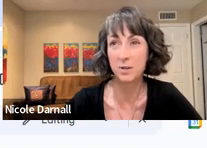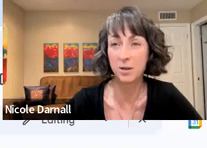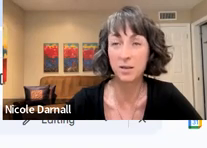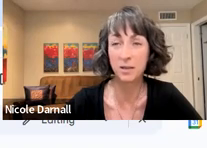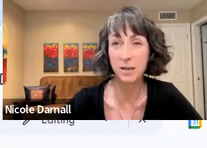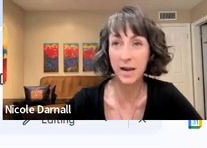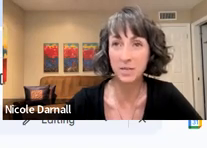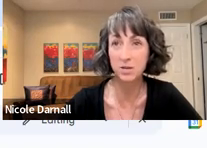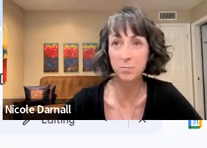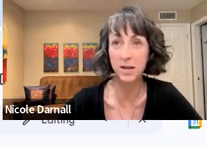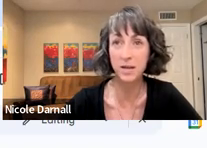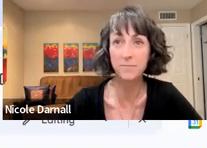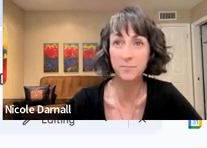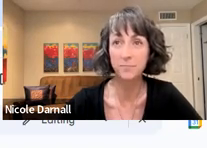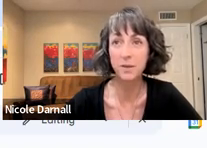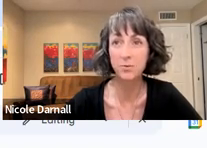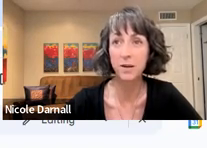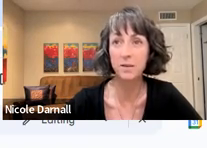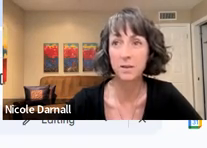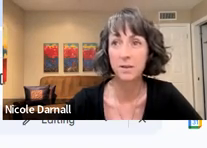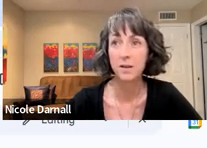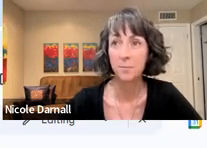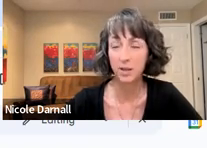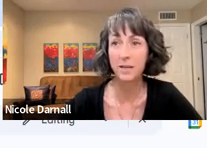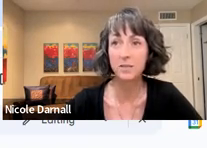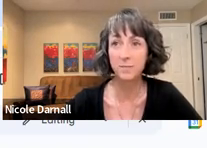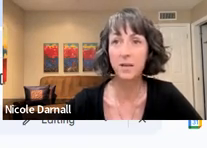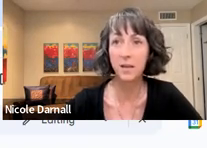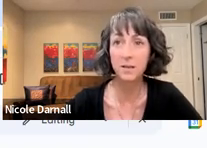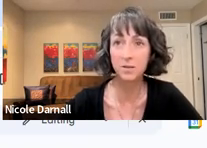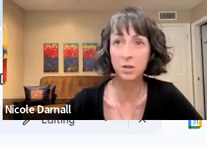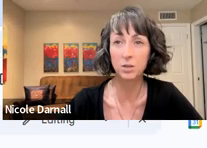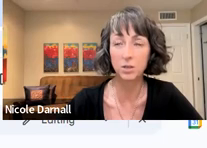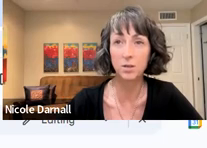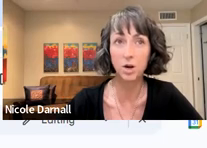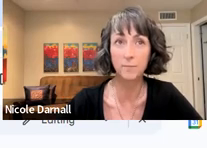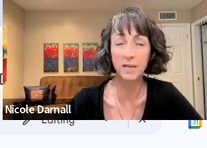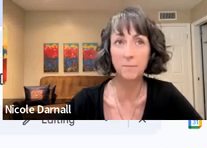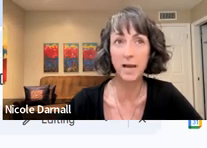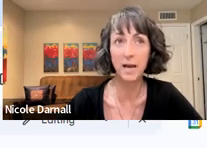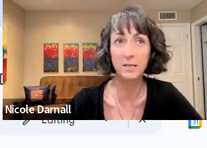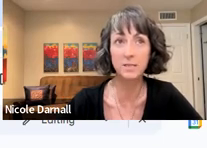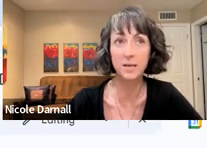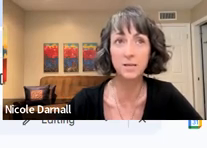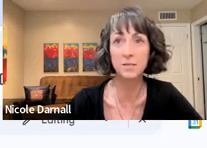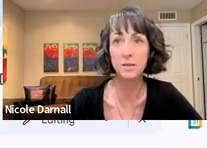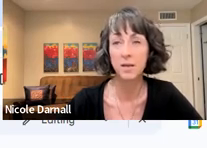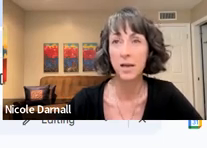put together a climate action plan, right? A plan to mitigate their carbon